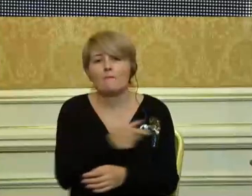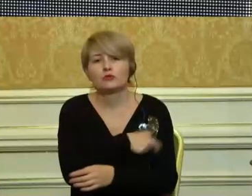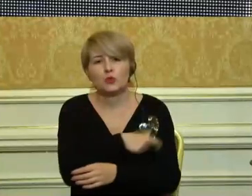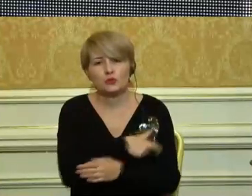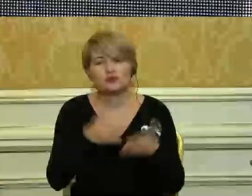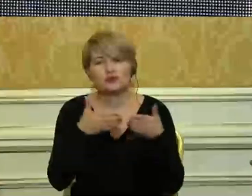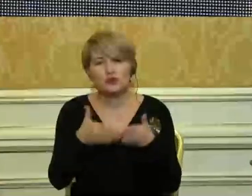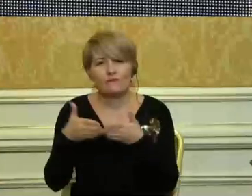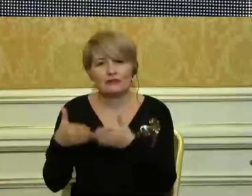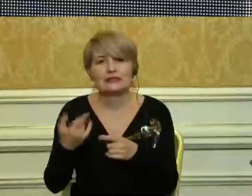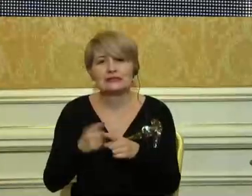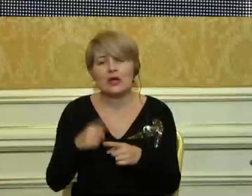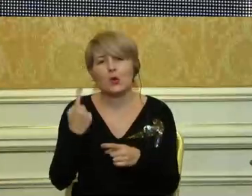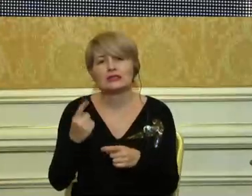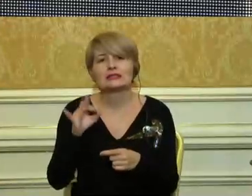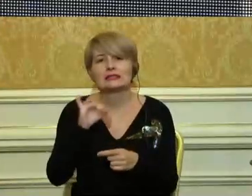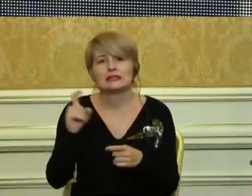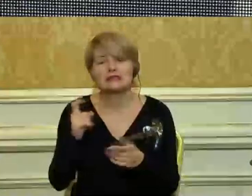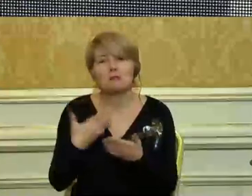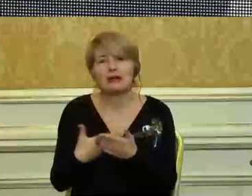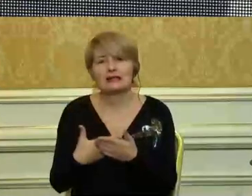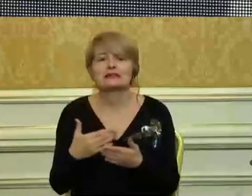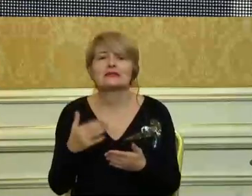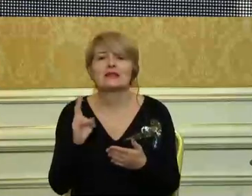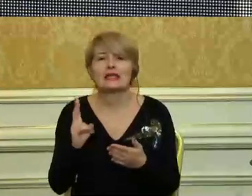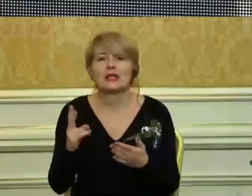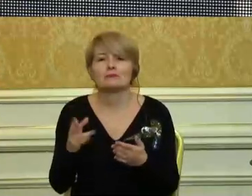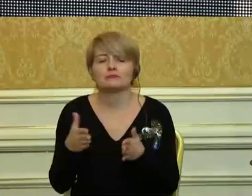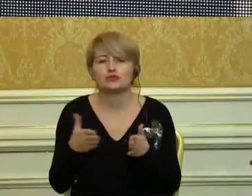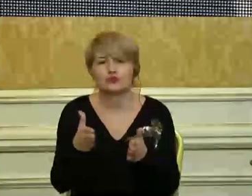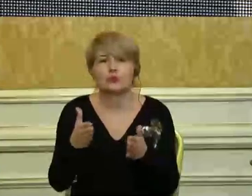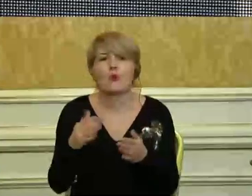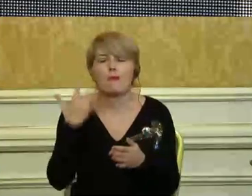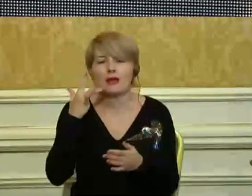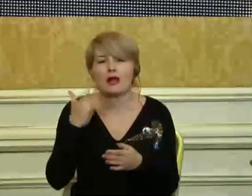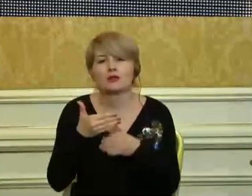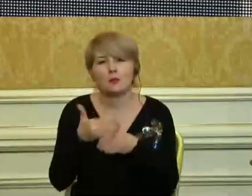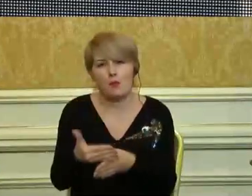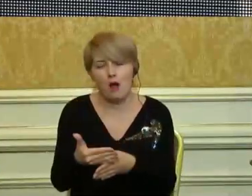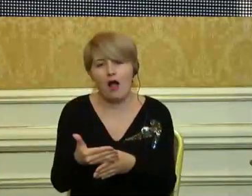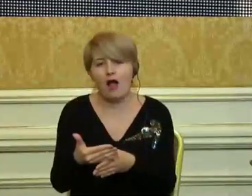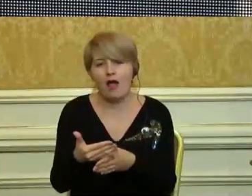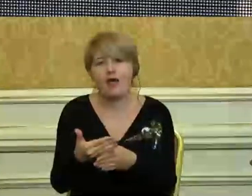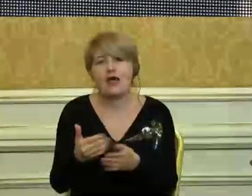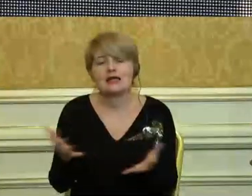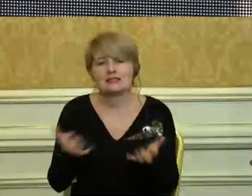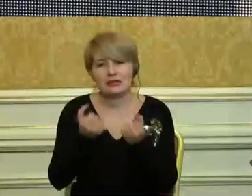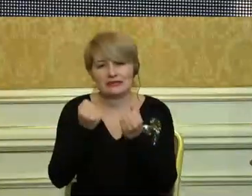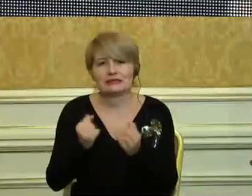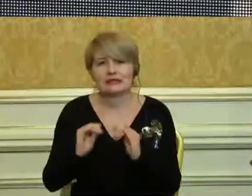long-standing effort to help Ukraine defend its sovereignty and territorial integrity. Since 2014, the United